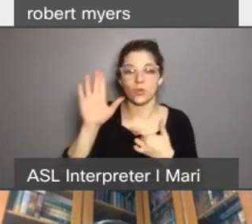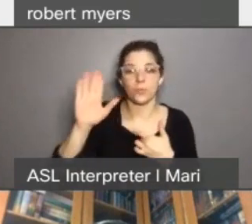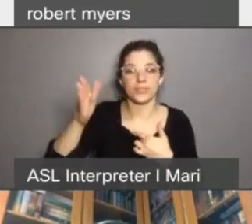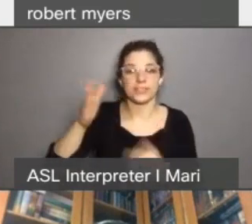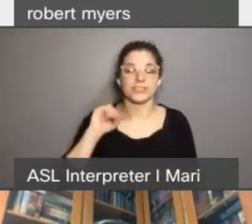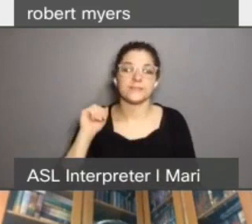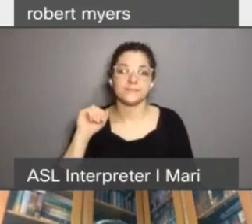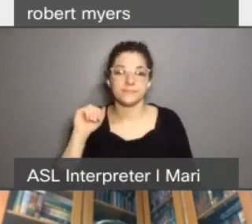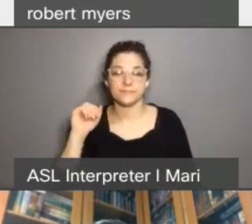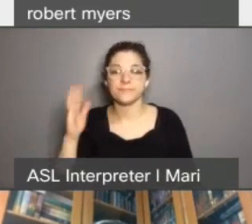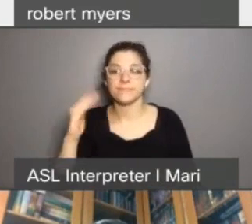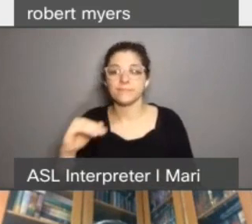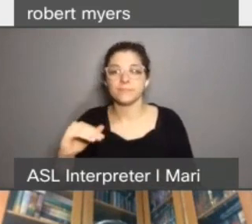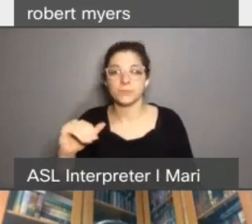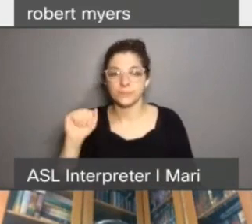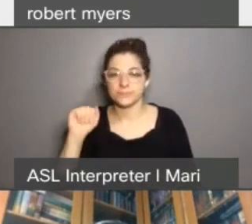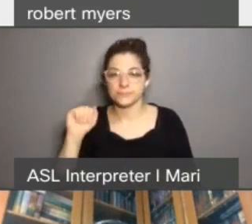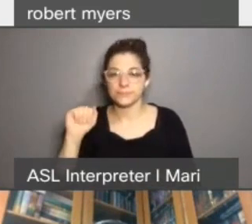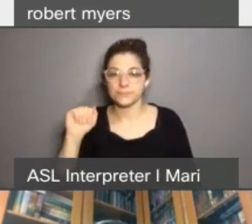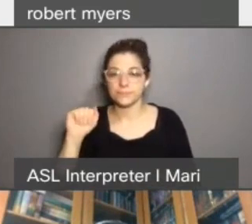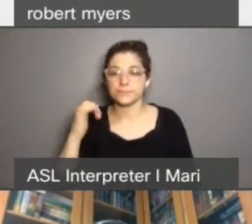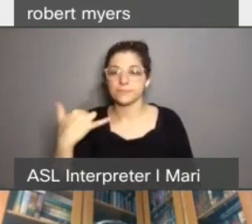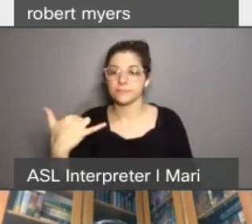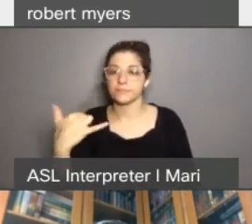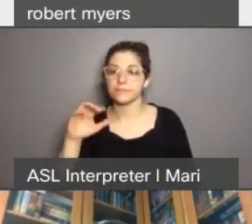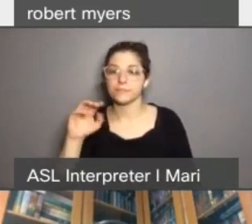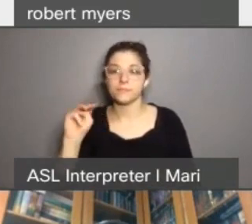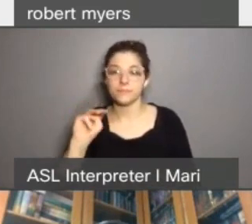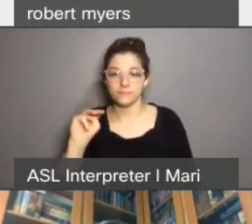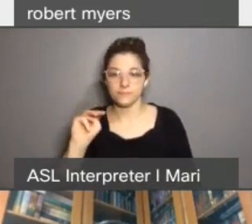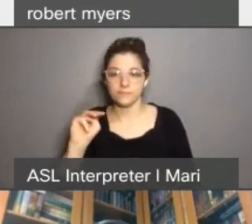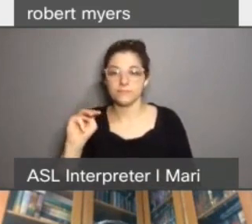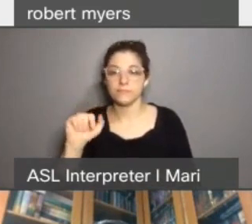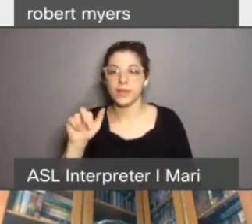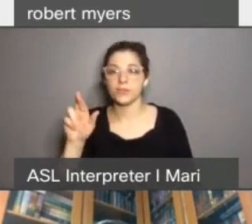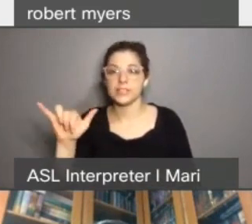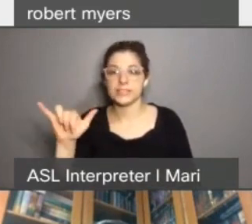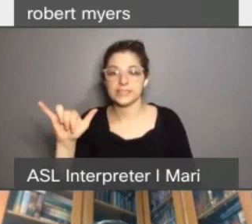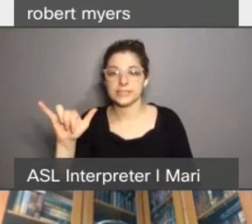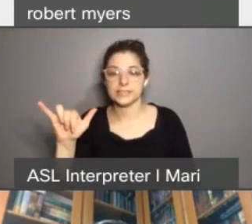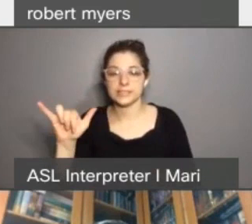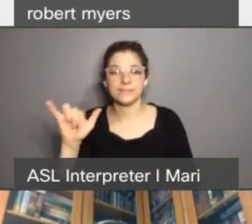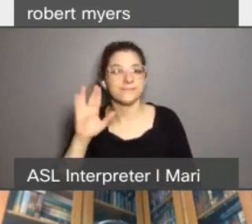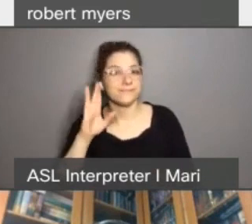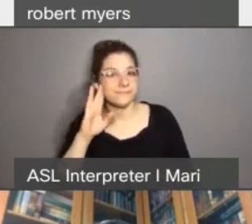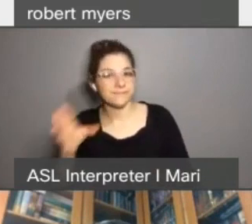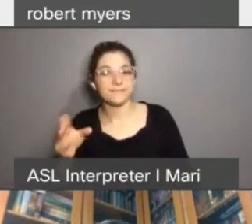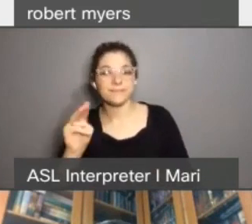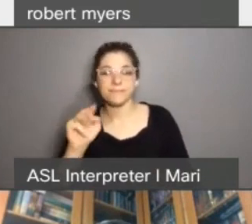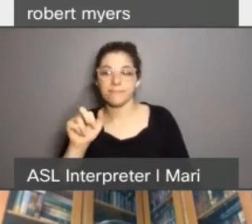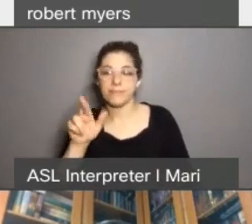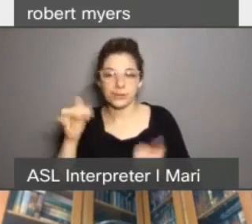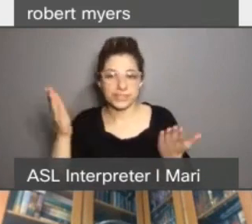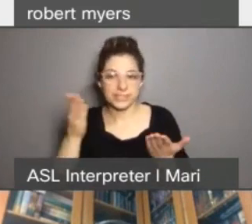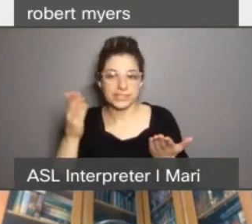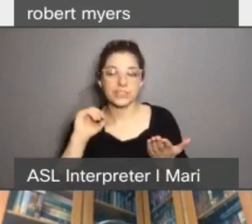presentation. All right, moving on to M's. Mary Boatfield. Hi, it's Mary